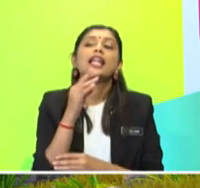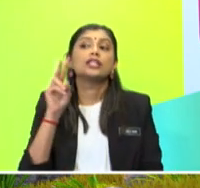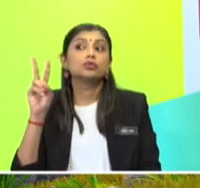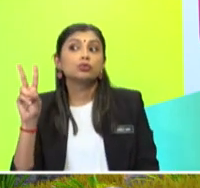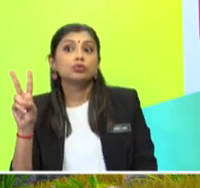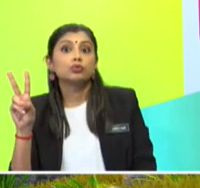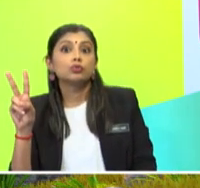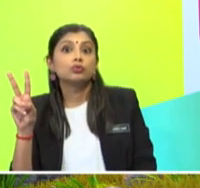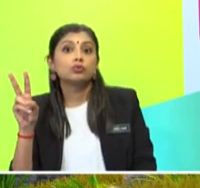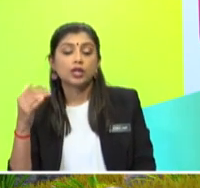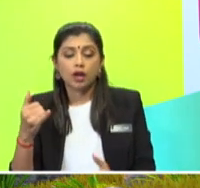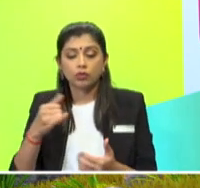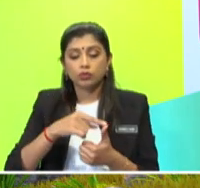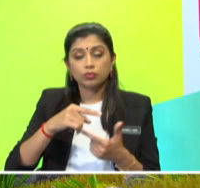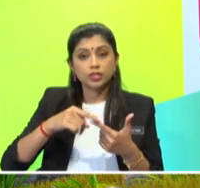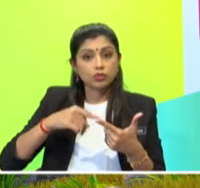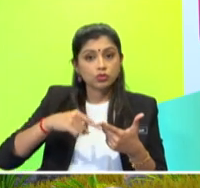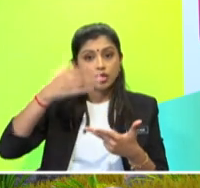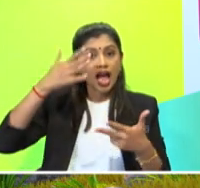that. Continue, Ibnu.